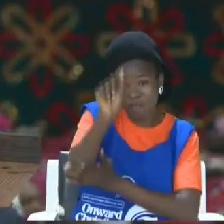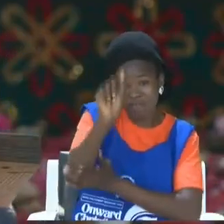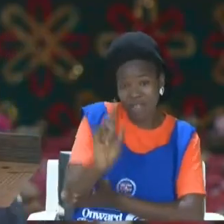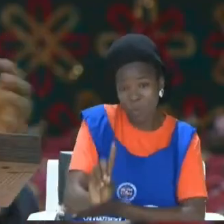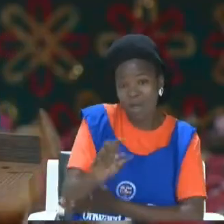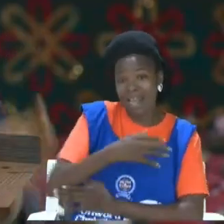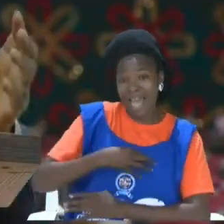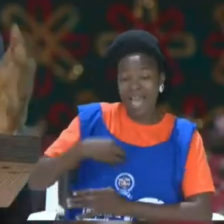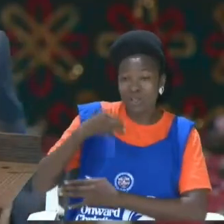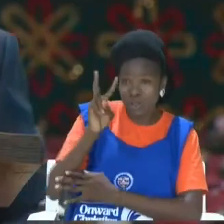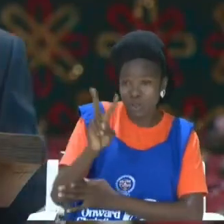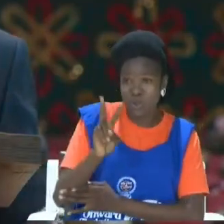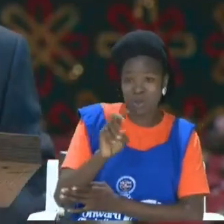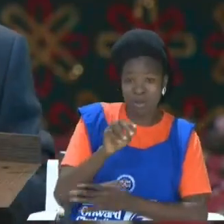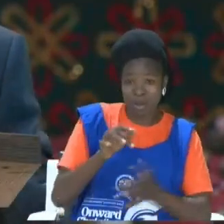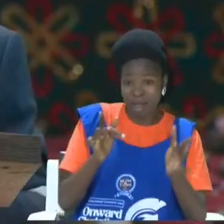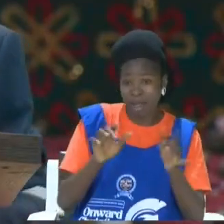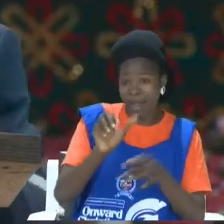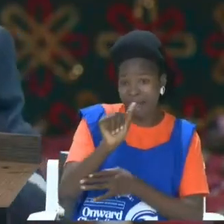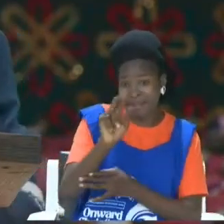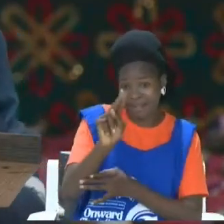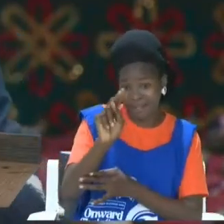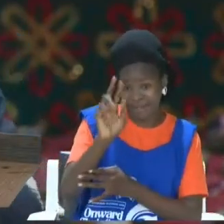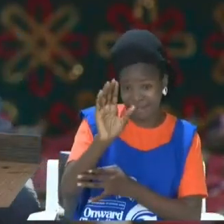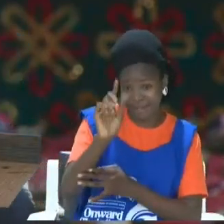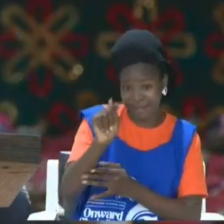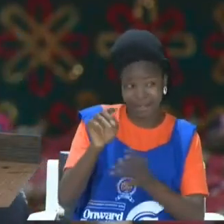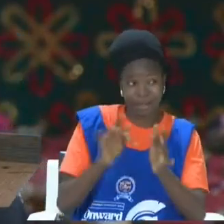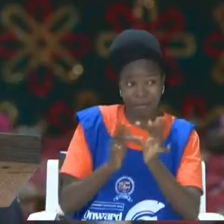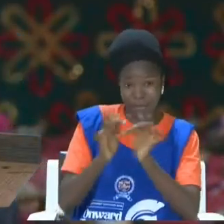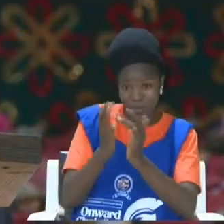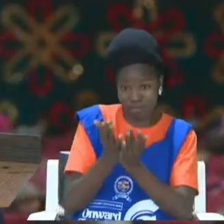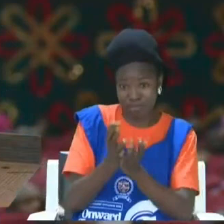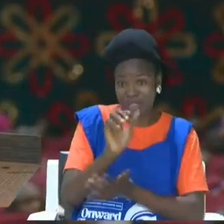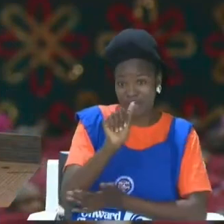2. Acts chapter 2, verse 1 and 2.